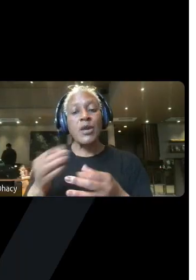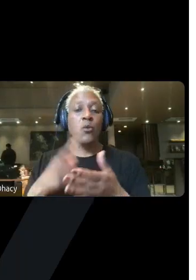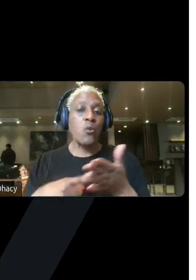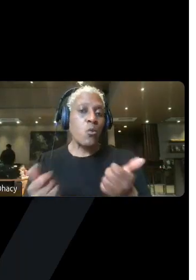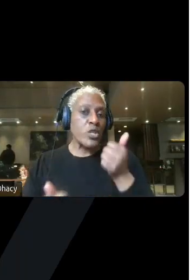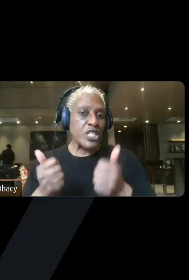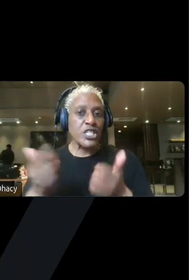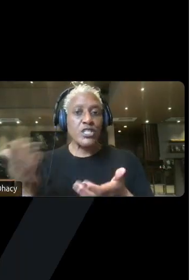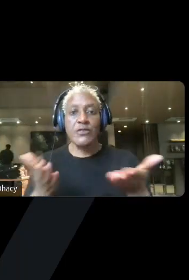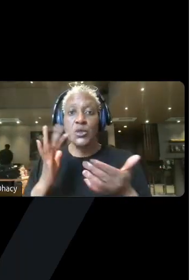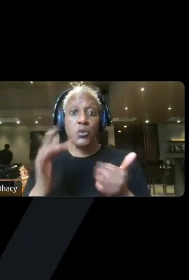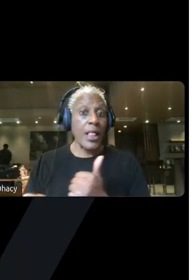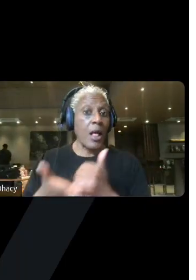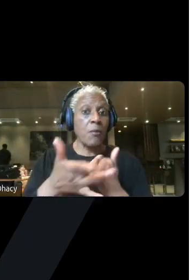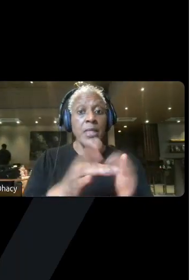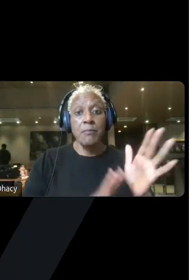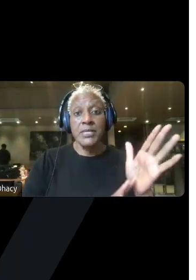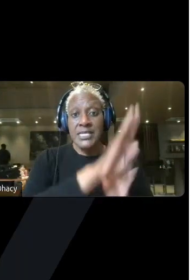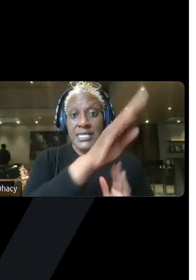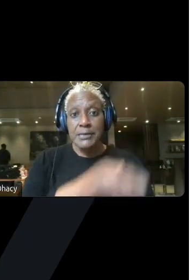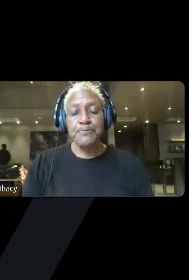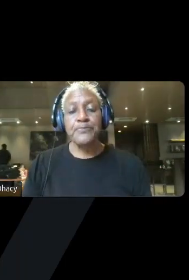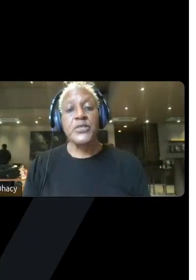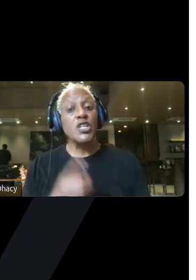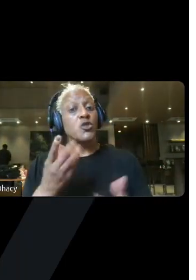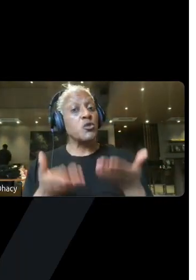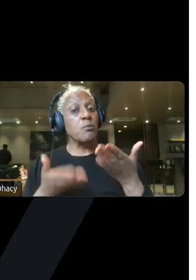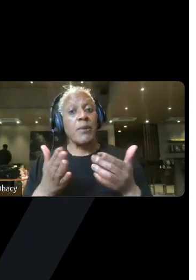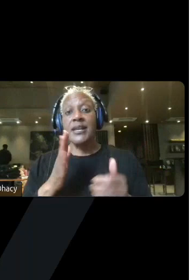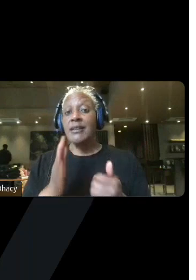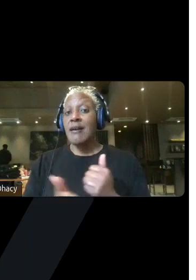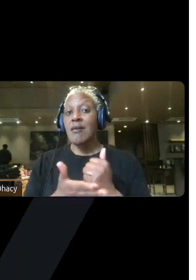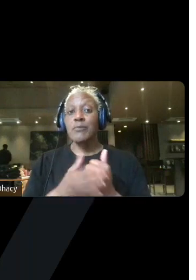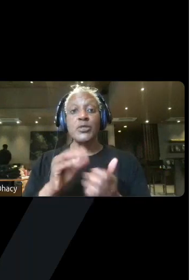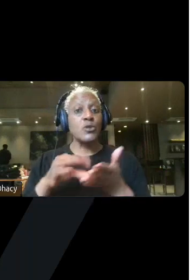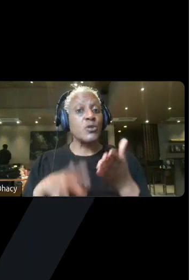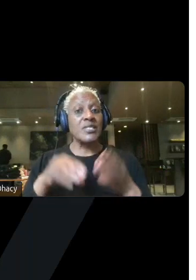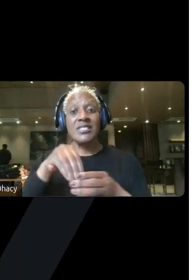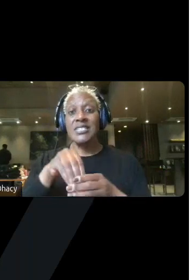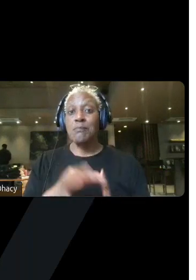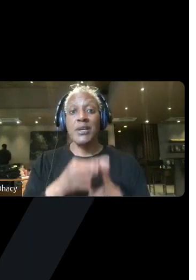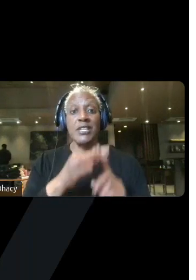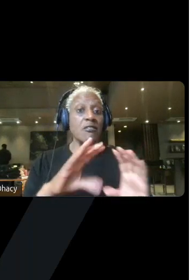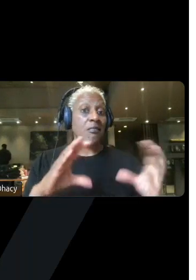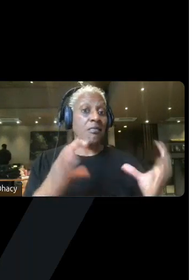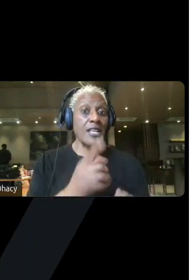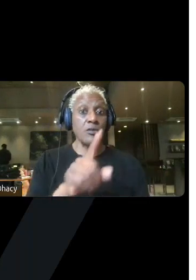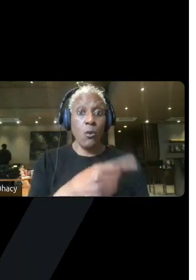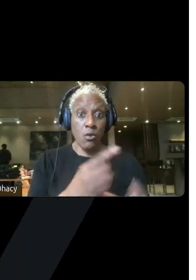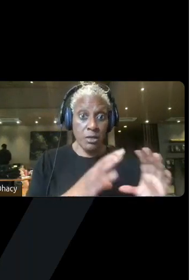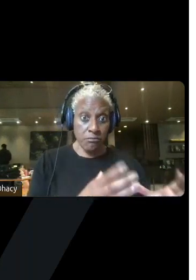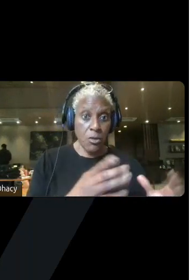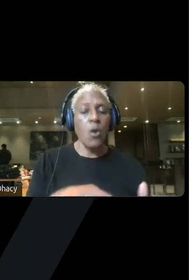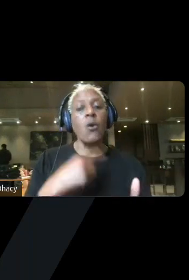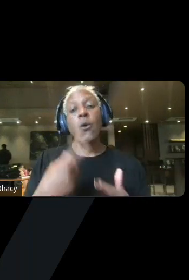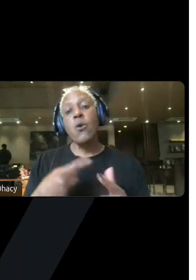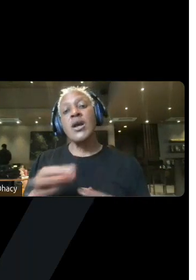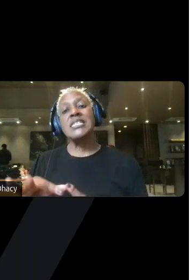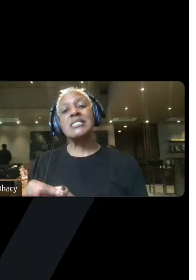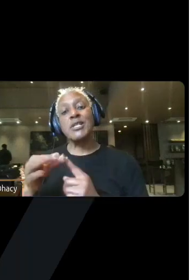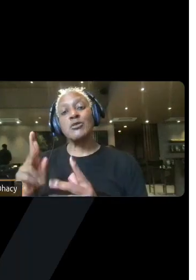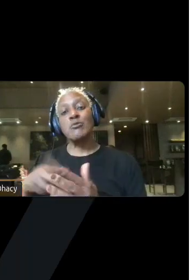You might serve students with disabilities in special class as well as other programs, just like I said with ICT. We can go to the next